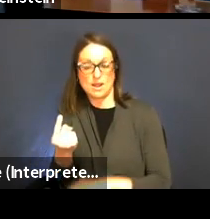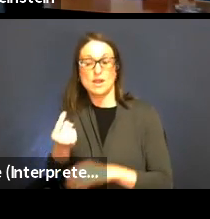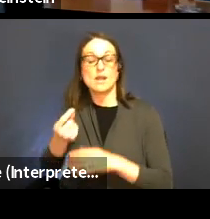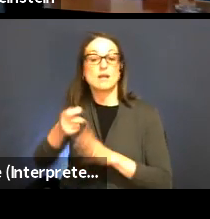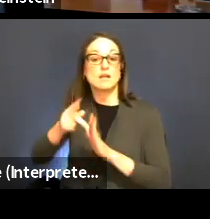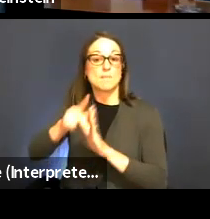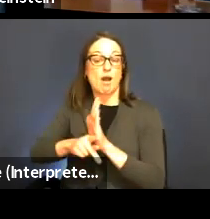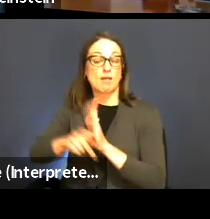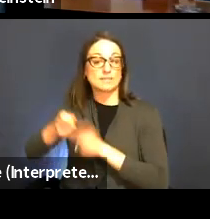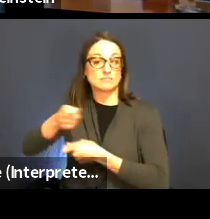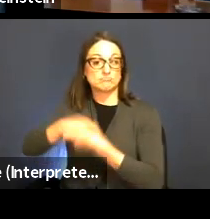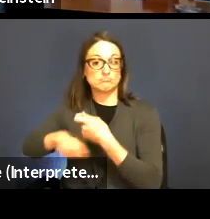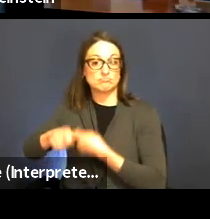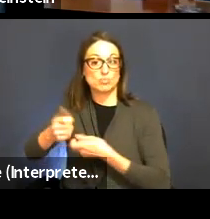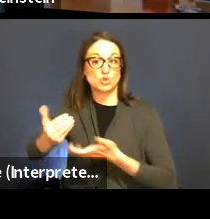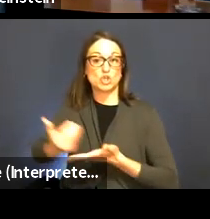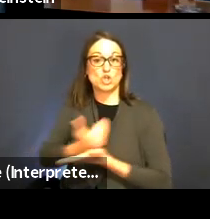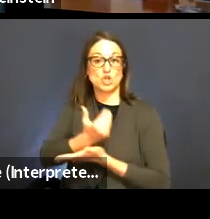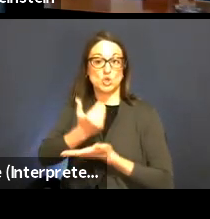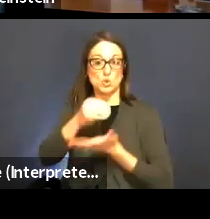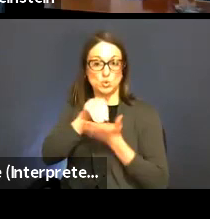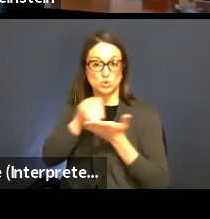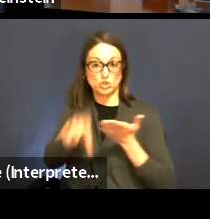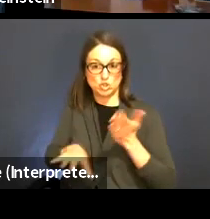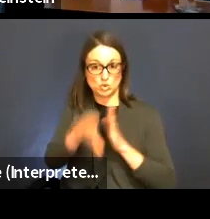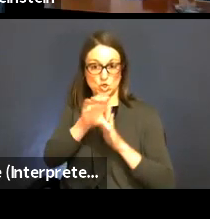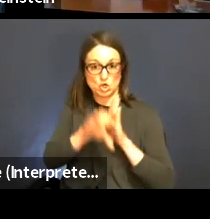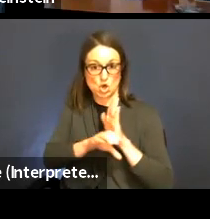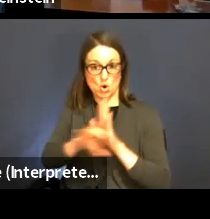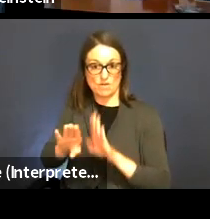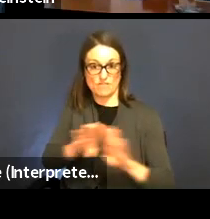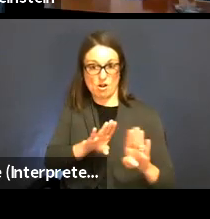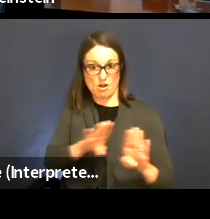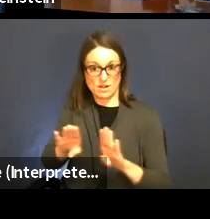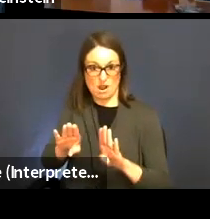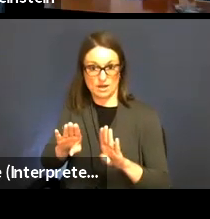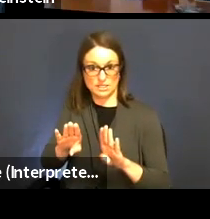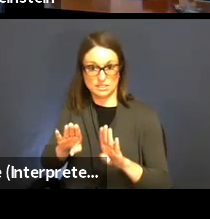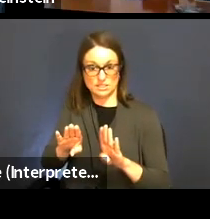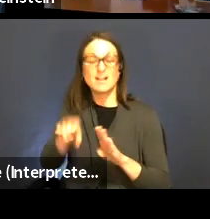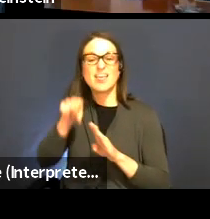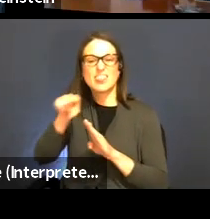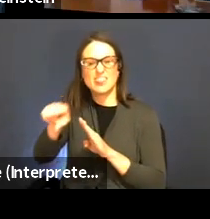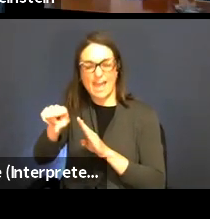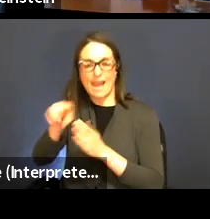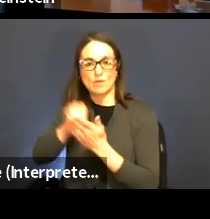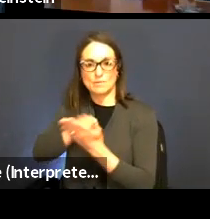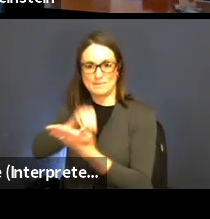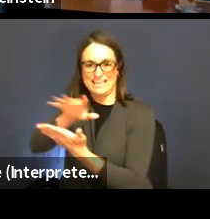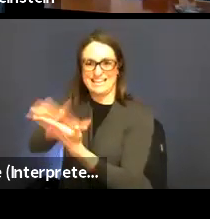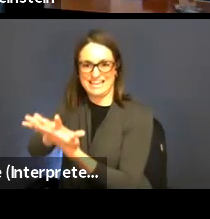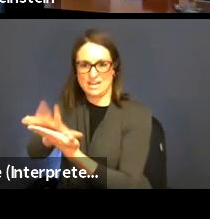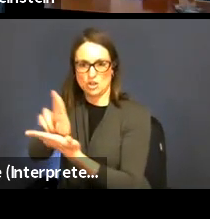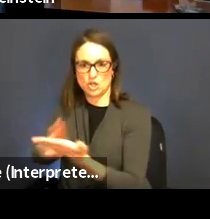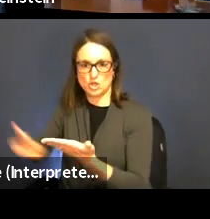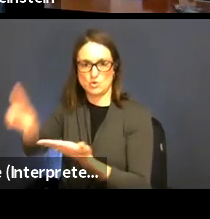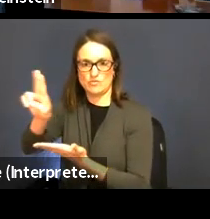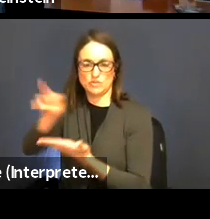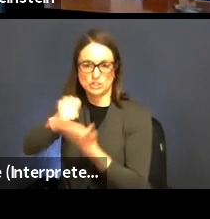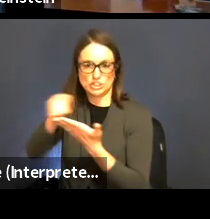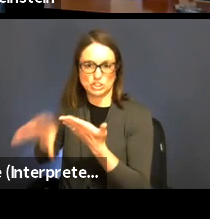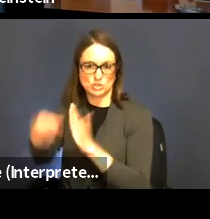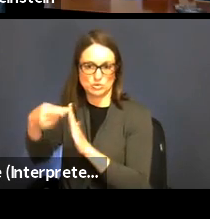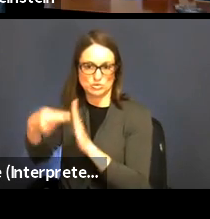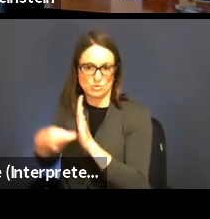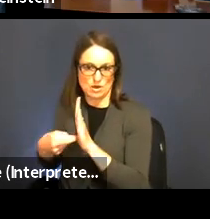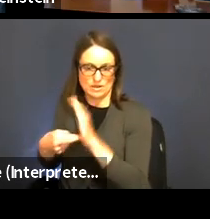the new student code of conduct that would be found in the university regulations. As those of you who have been on the board for a while